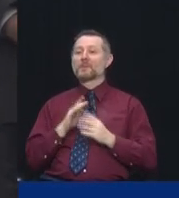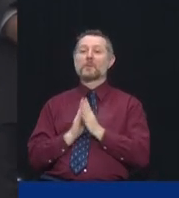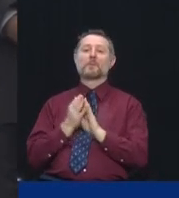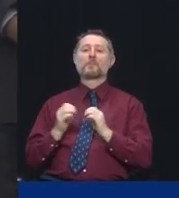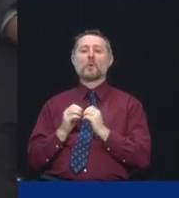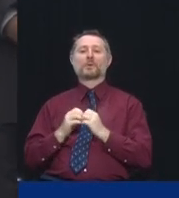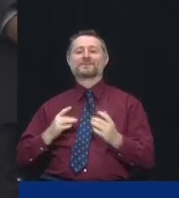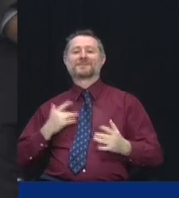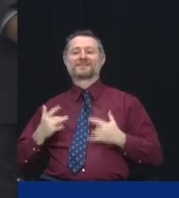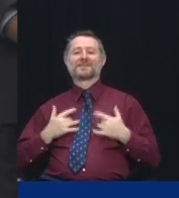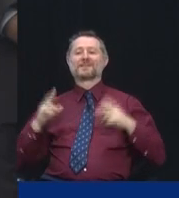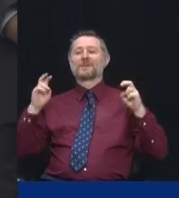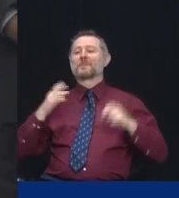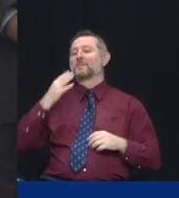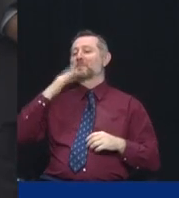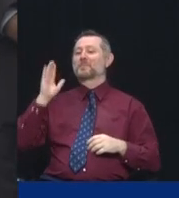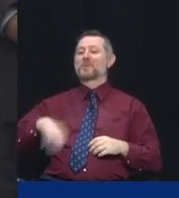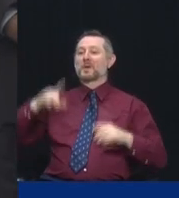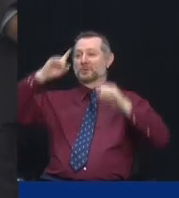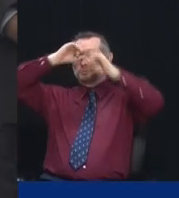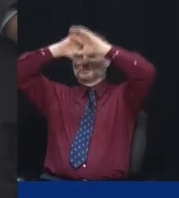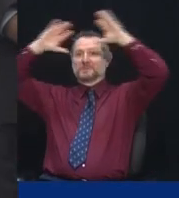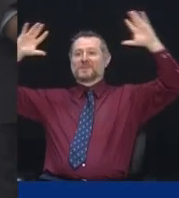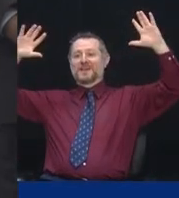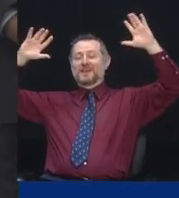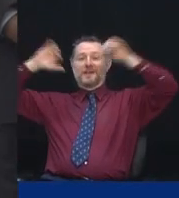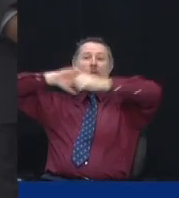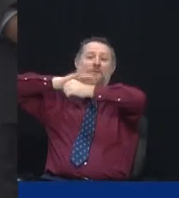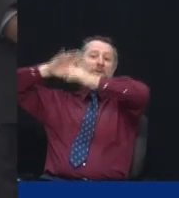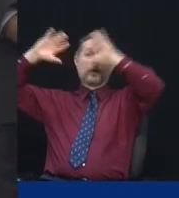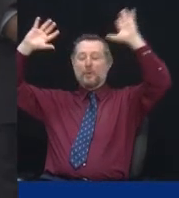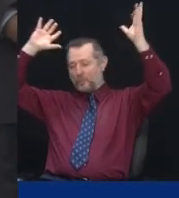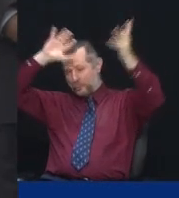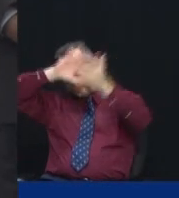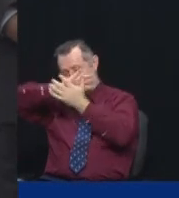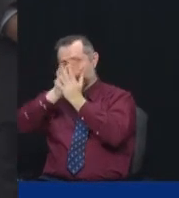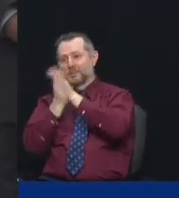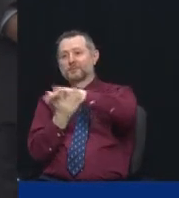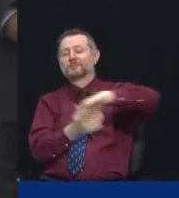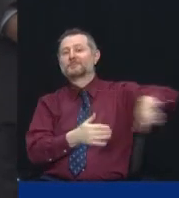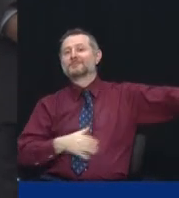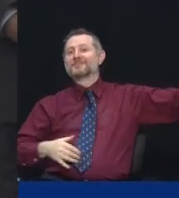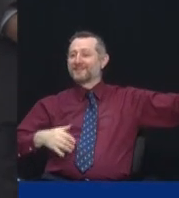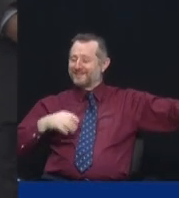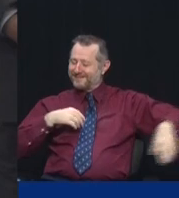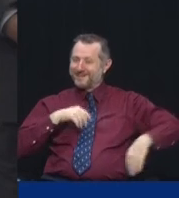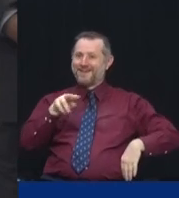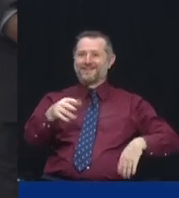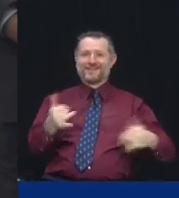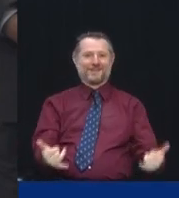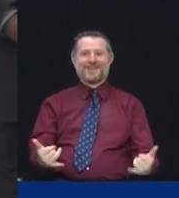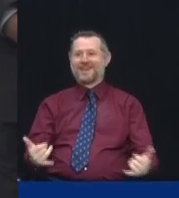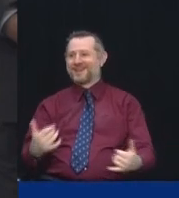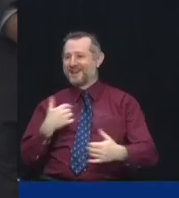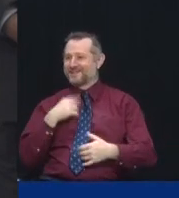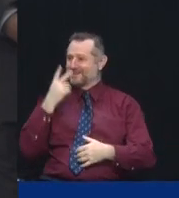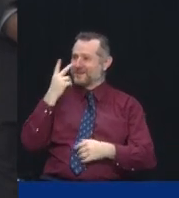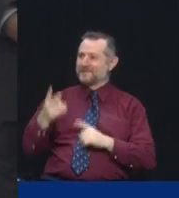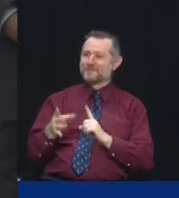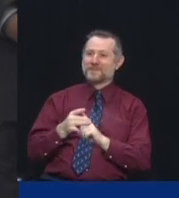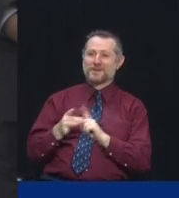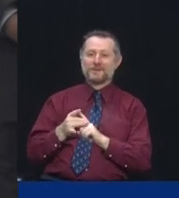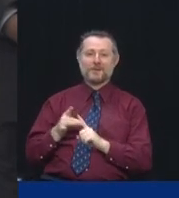to a conclusion, we are seeing the COVID positivity rate going up here in Western New York. We need